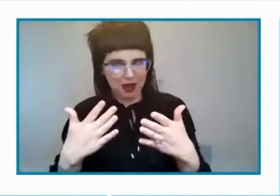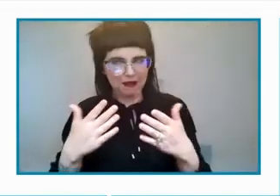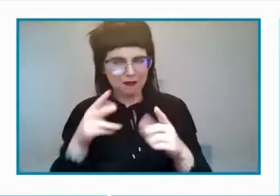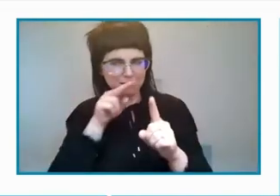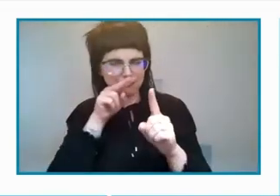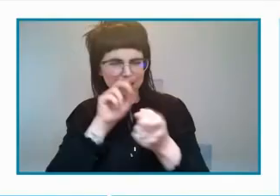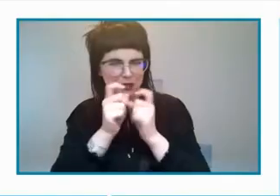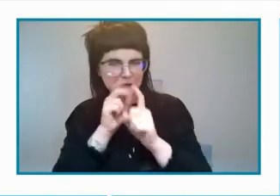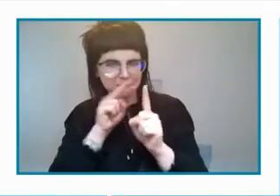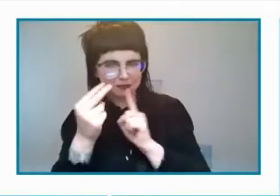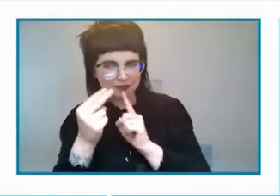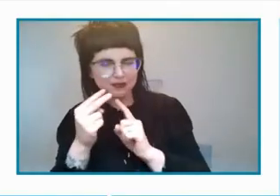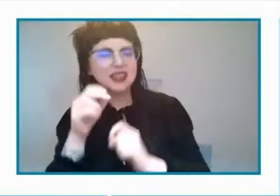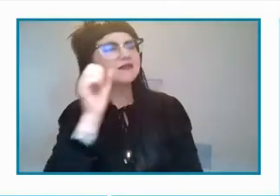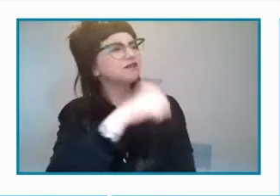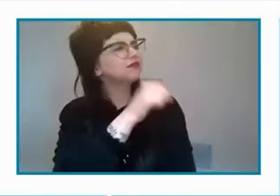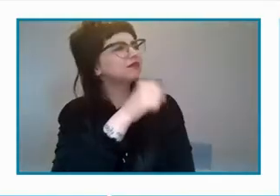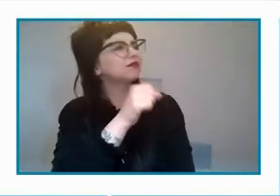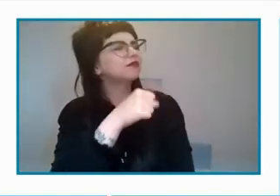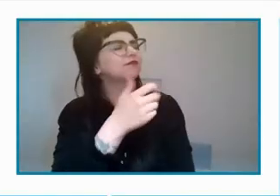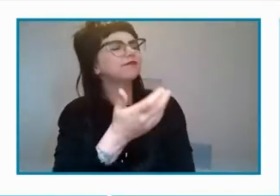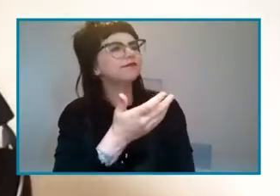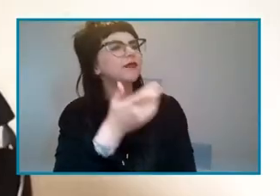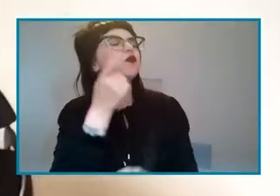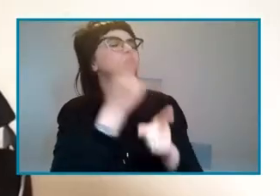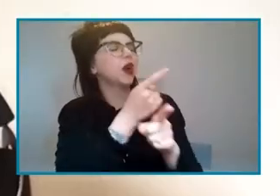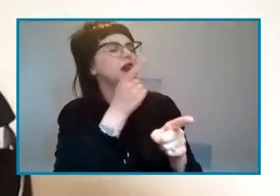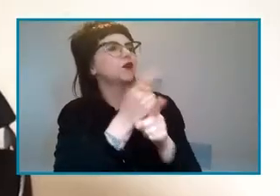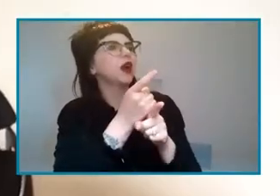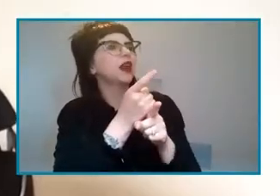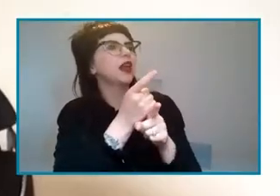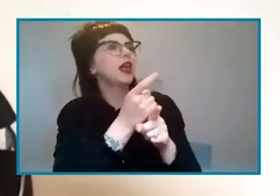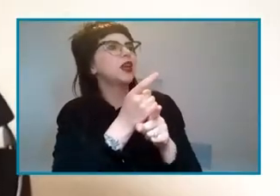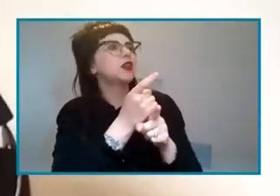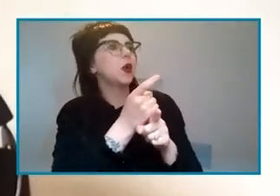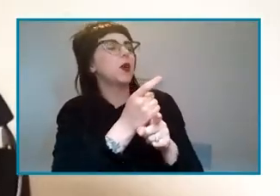Yeah, it was right, an investment of time.